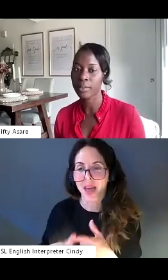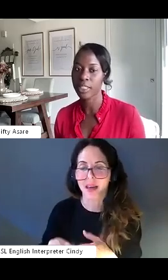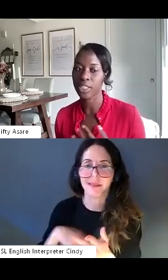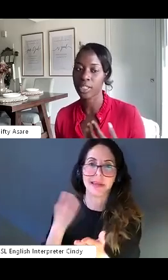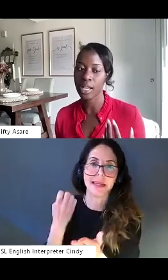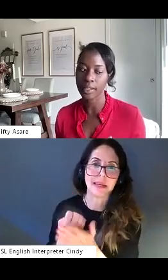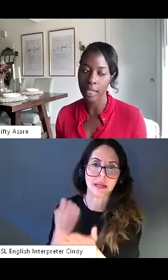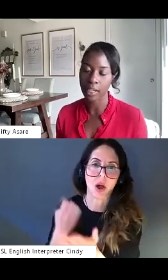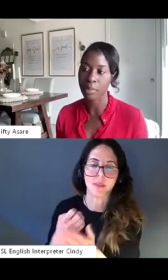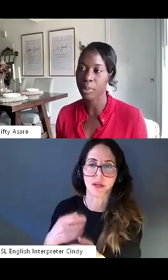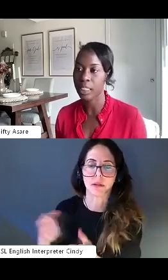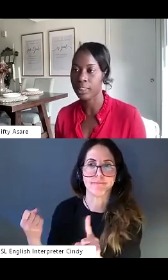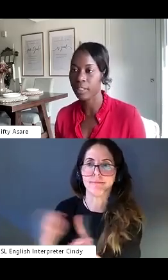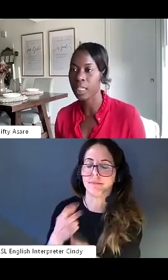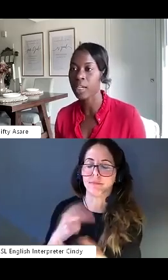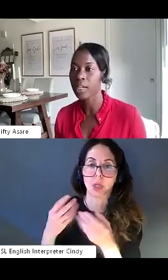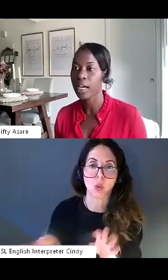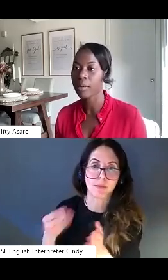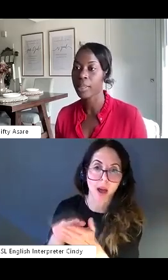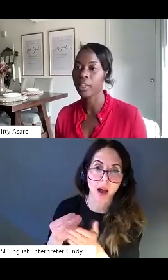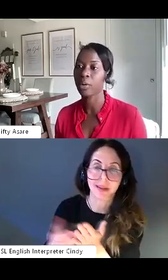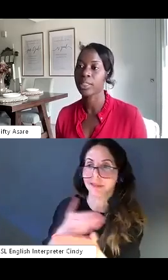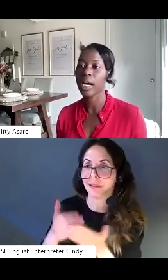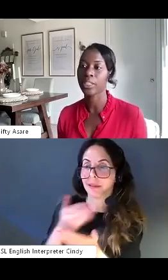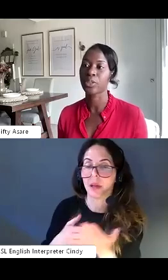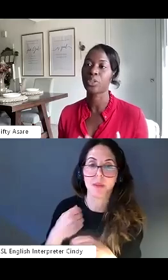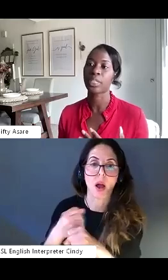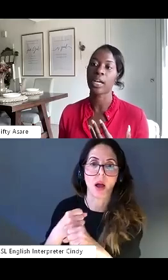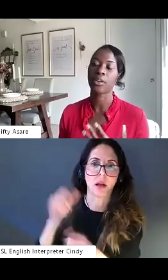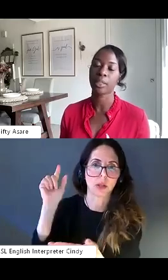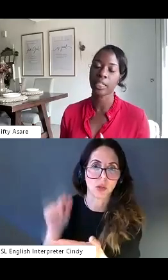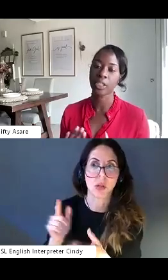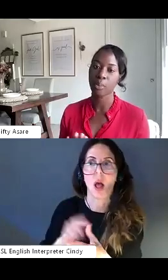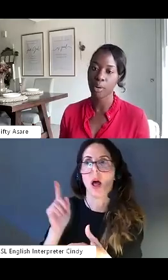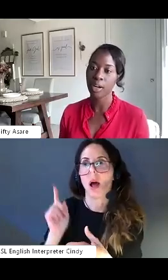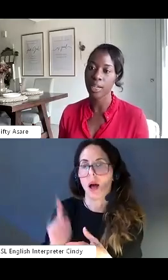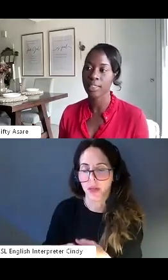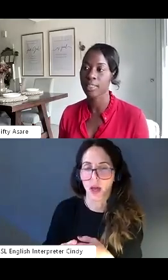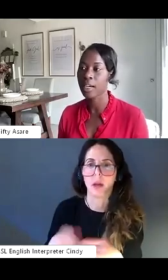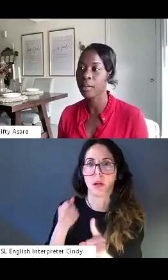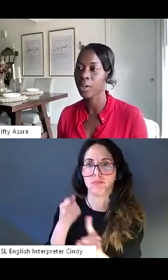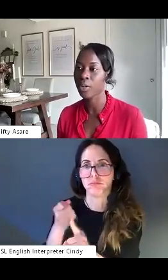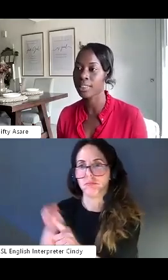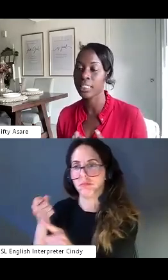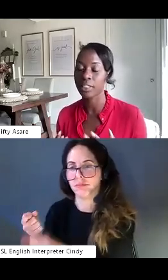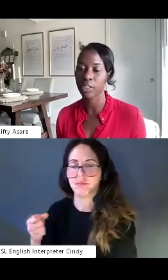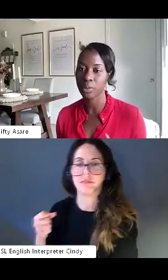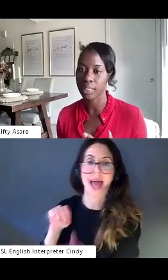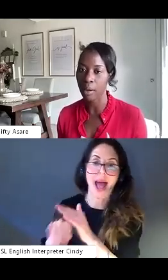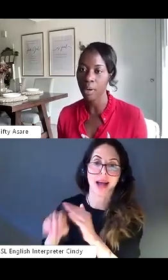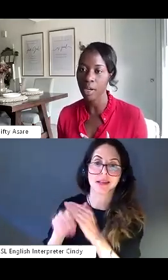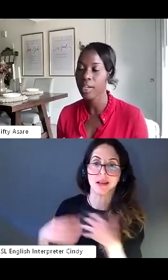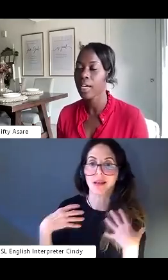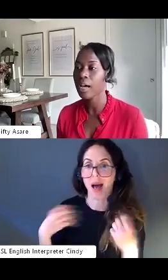repercussions, such as a loss of income and productivity, and then, of course, the higher social and health-related support costs across the